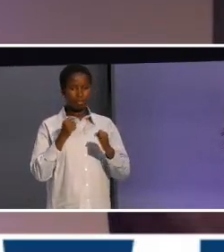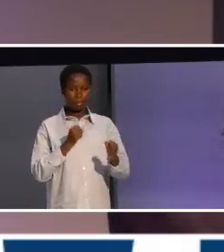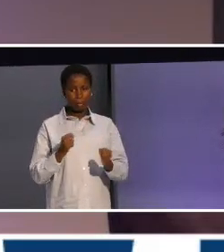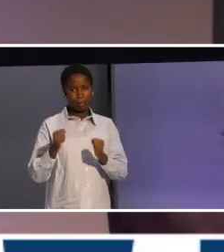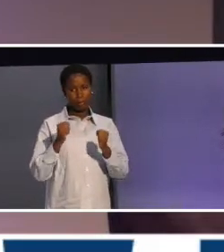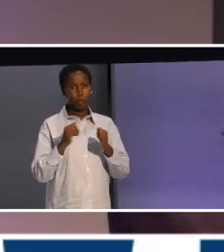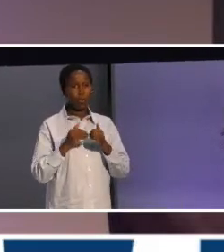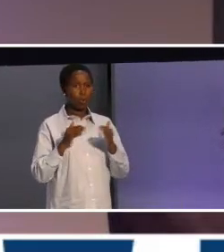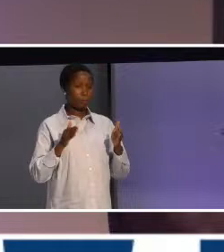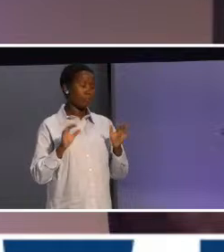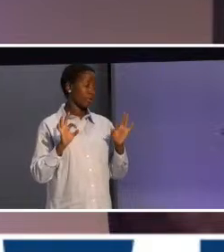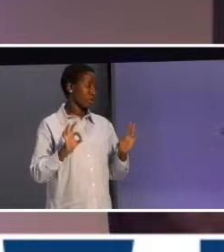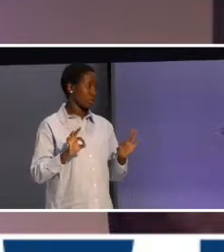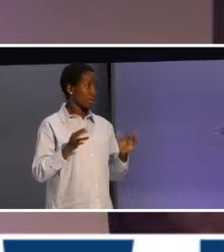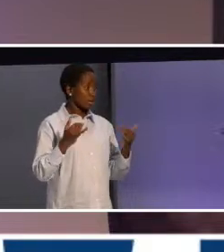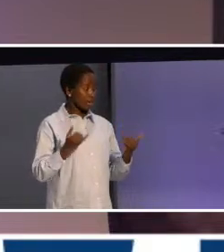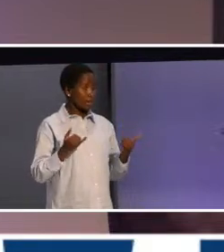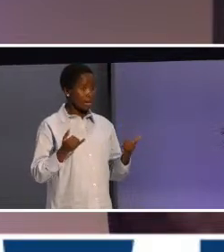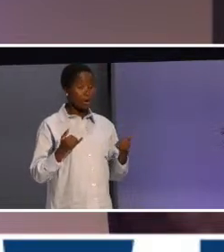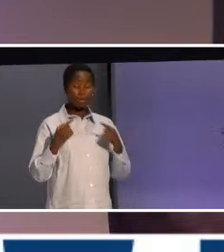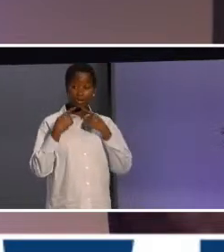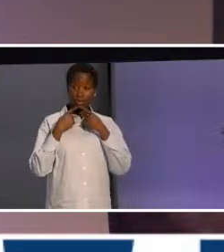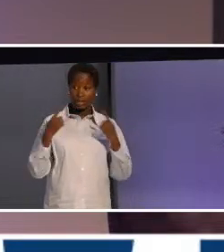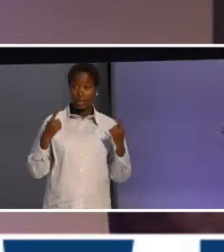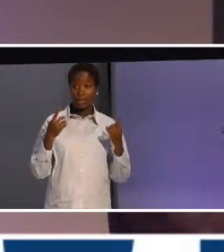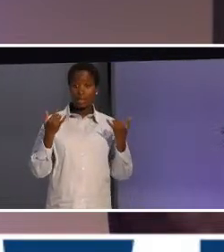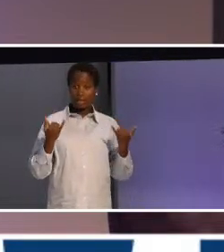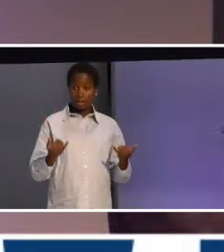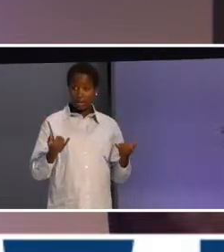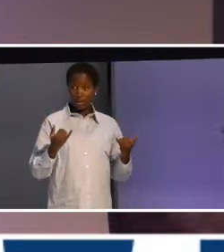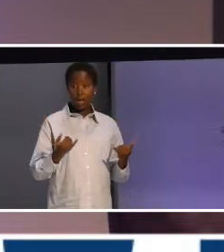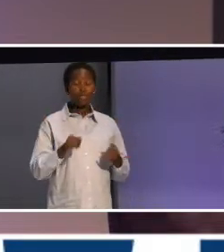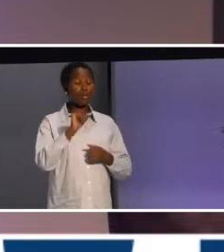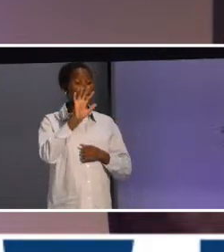I hereby declare the opening of the 5th General Assembly of the AWeb.